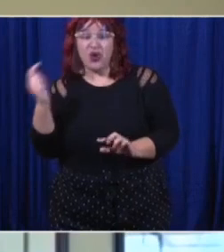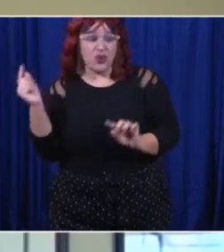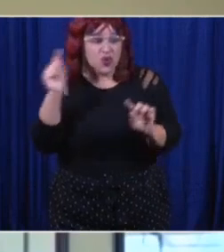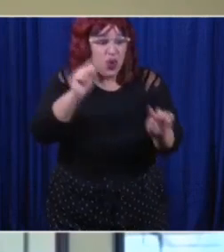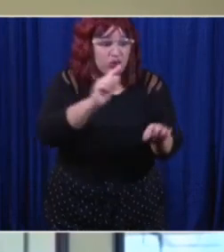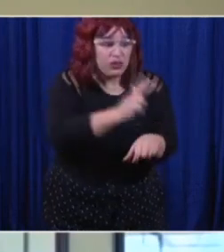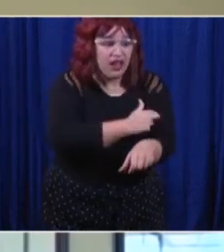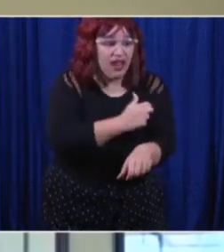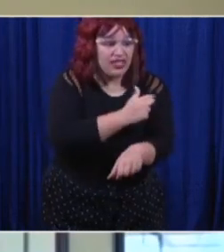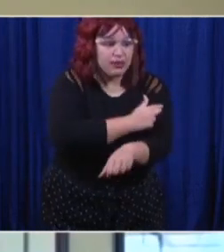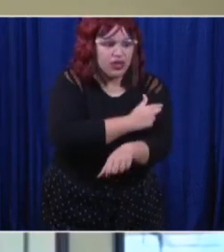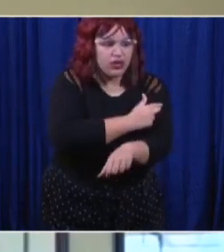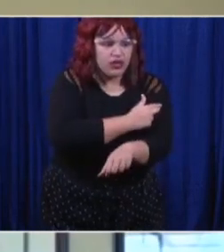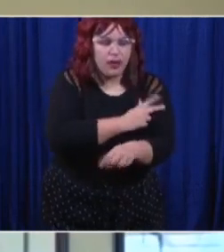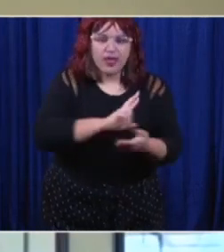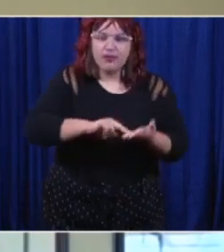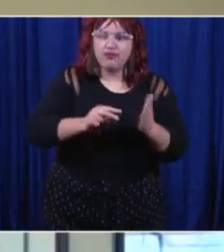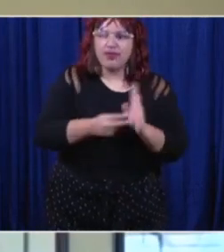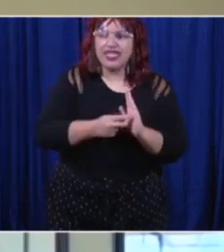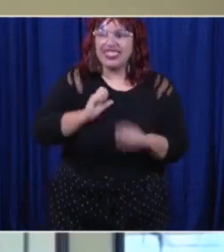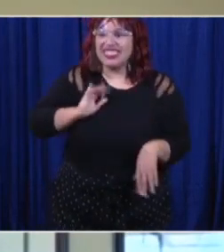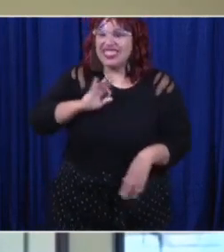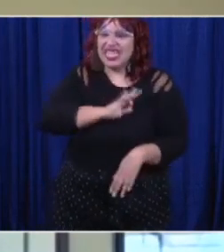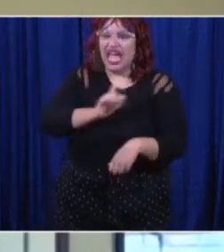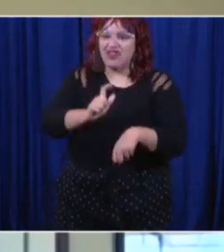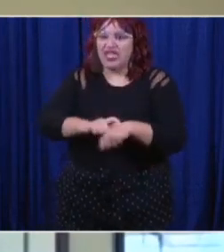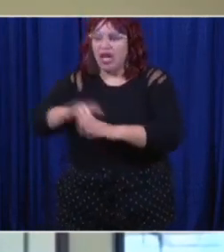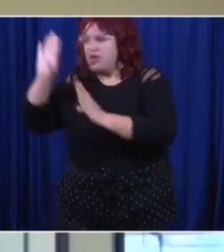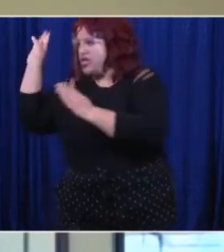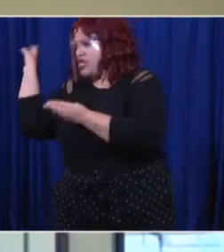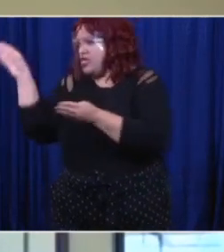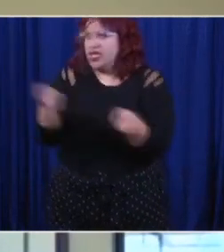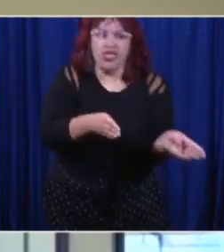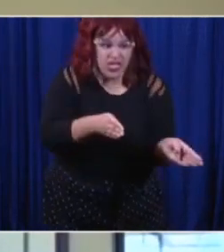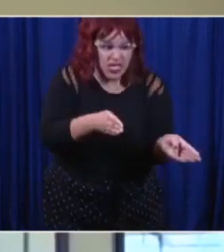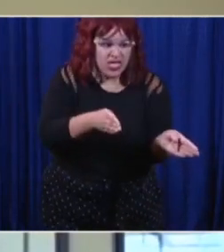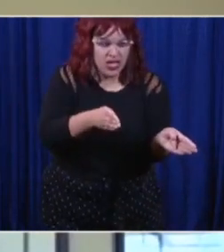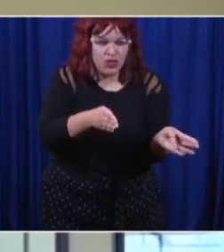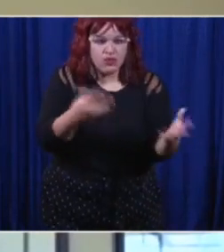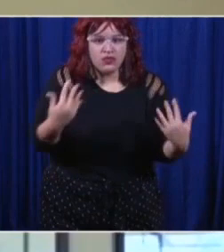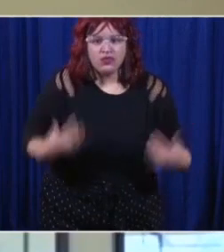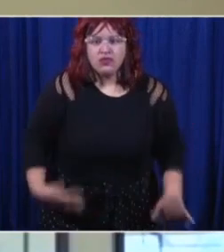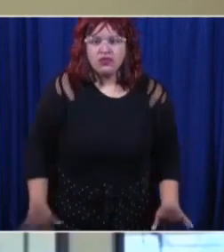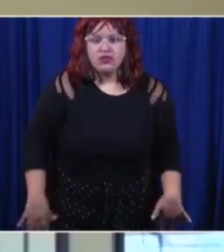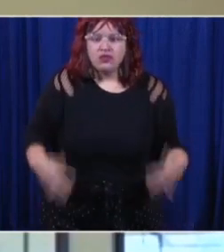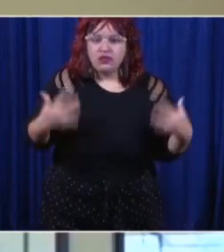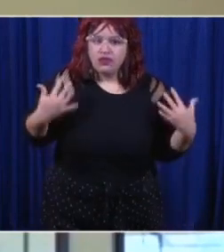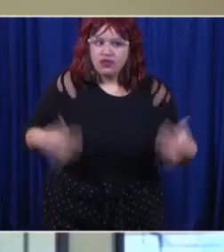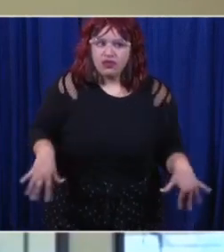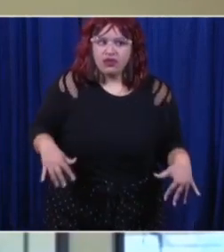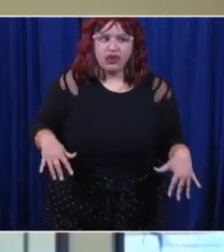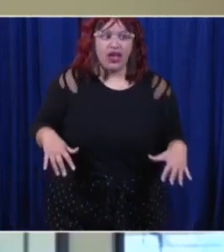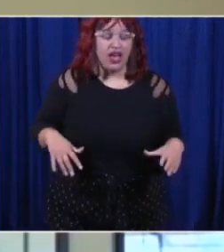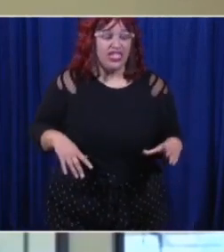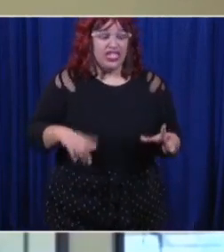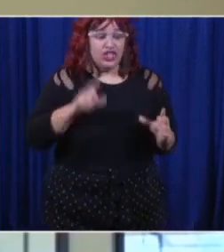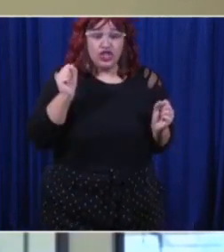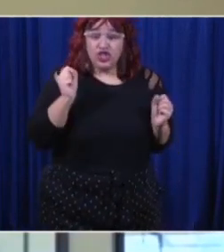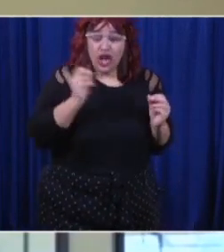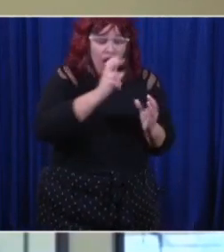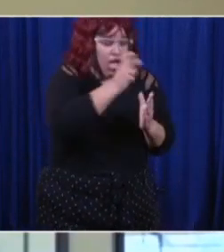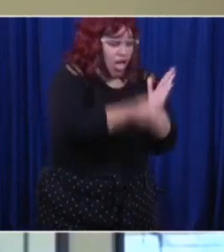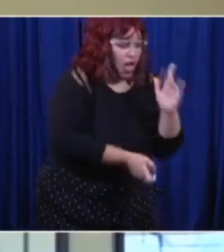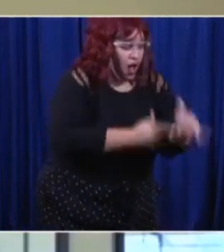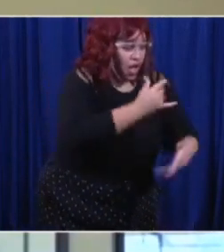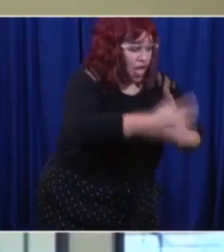COVID-19 hospitalizations, and those hospitals are staffed by nurses, physicians, and other healthcare